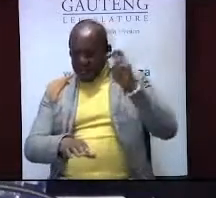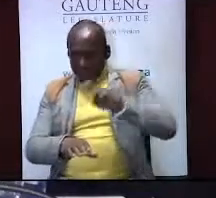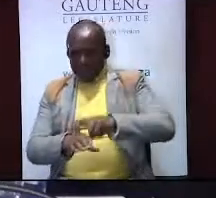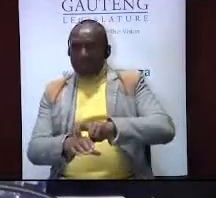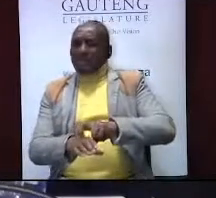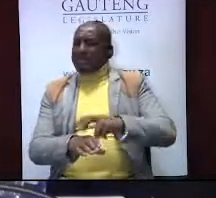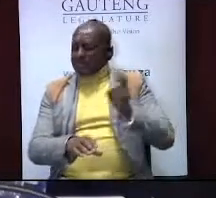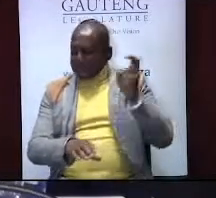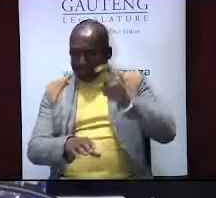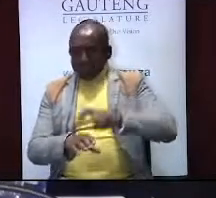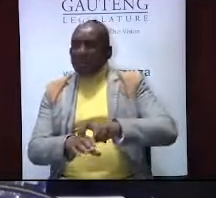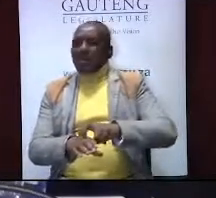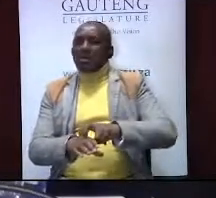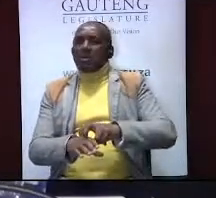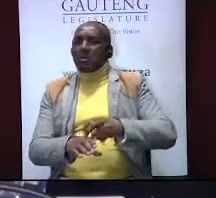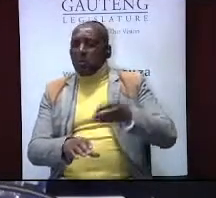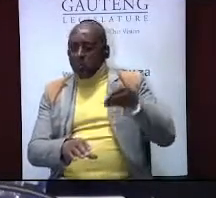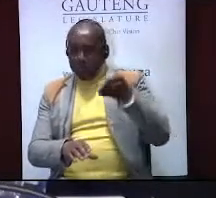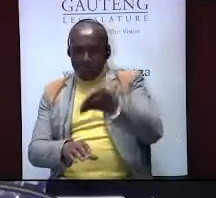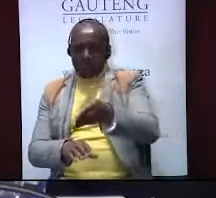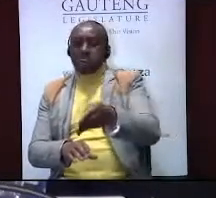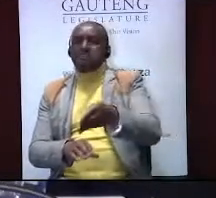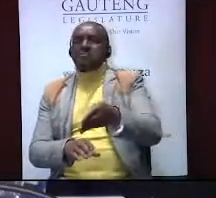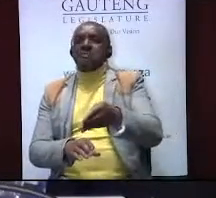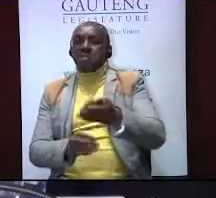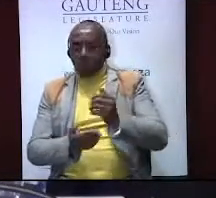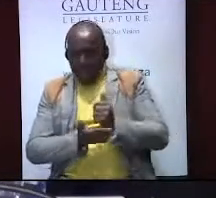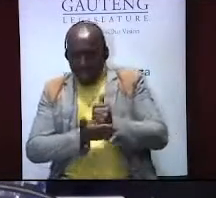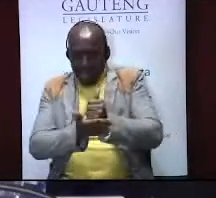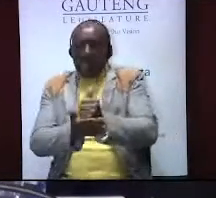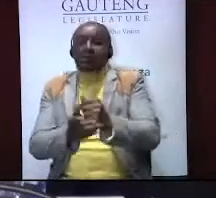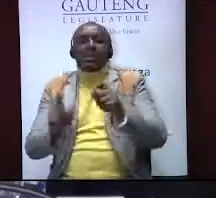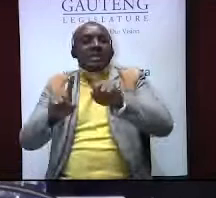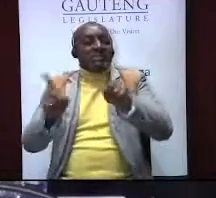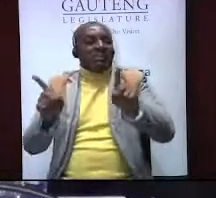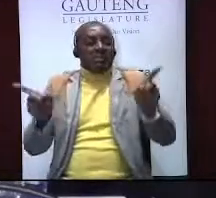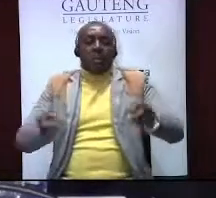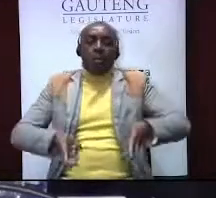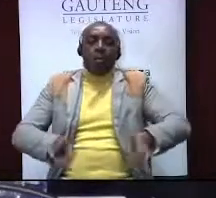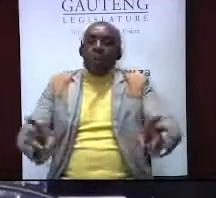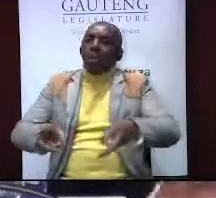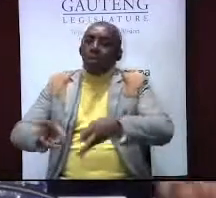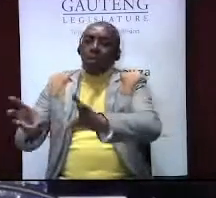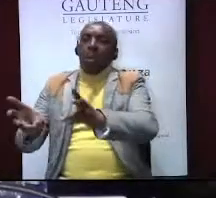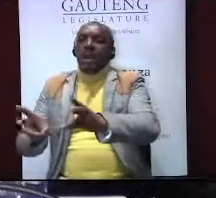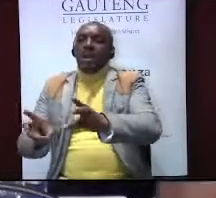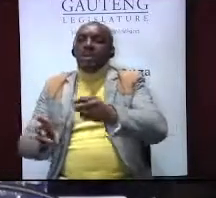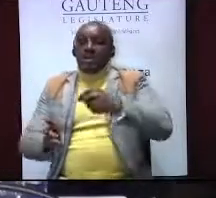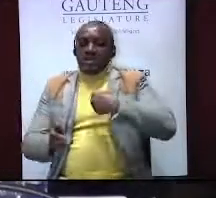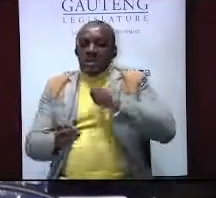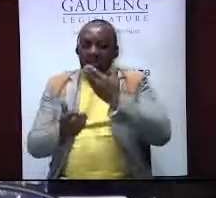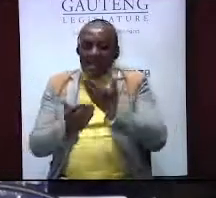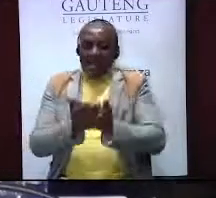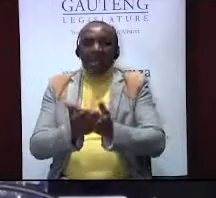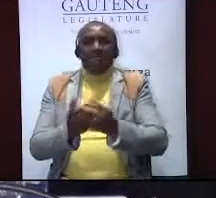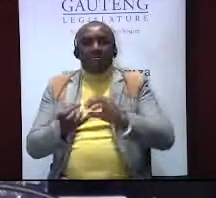relevant in our prophetic ways. Let us